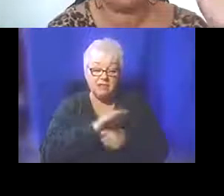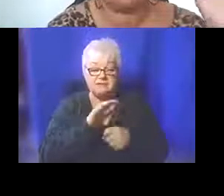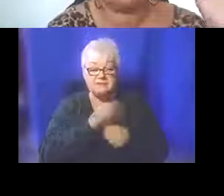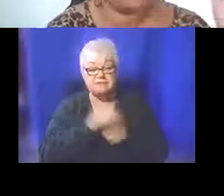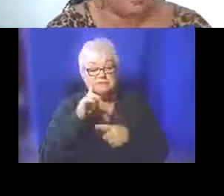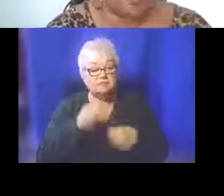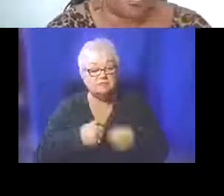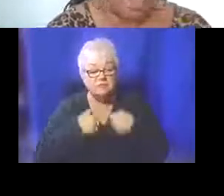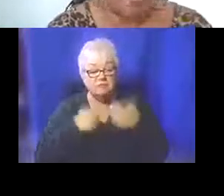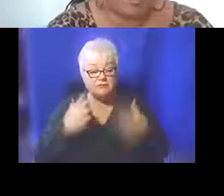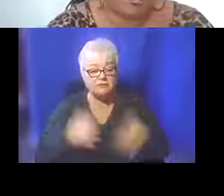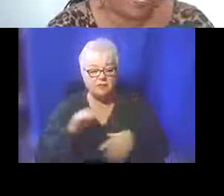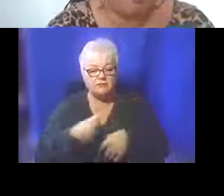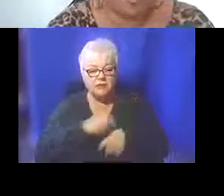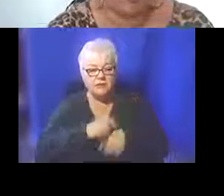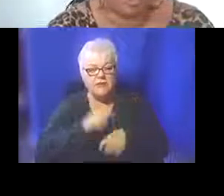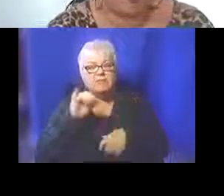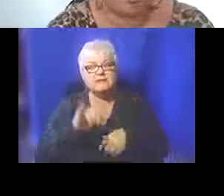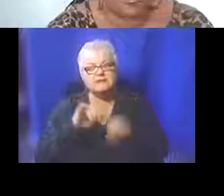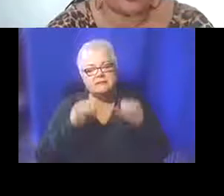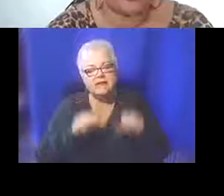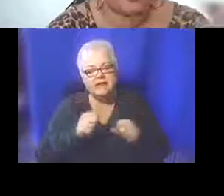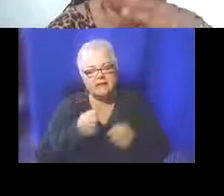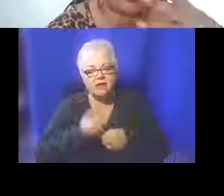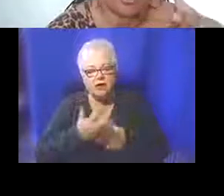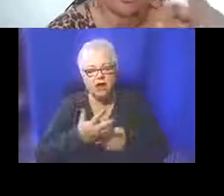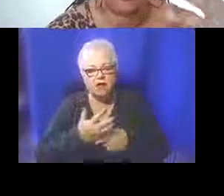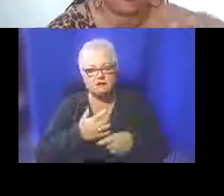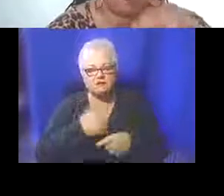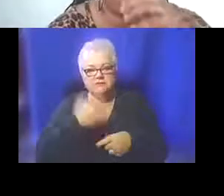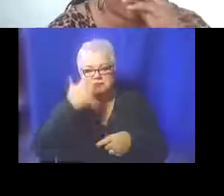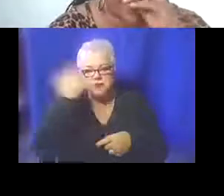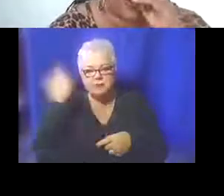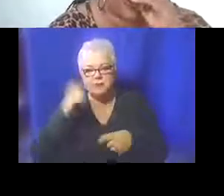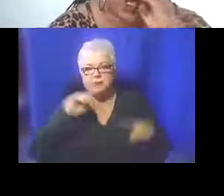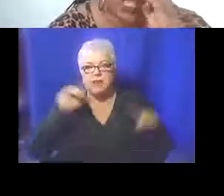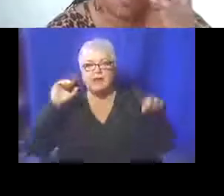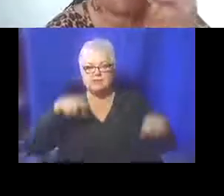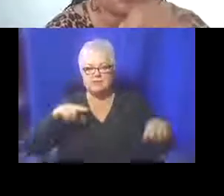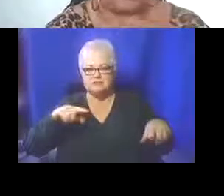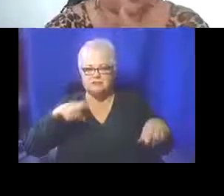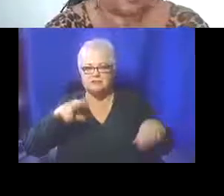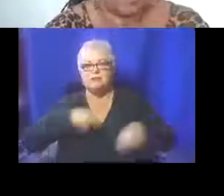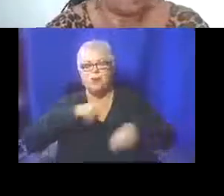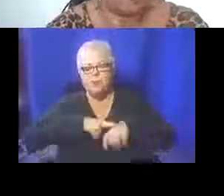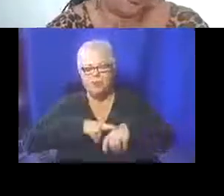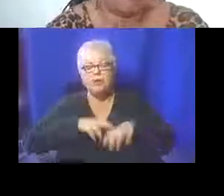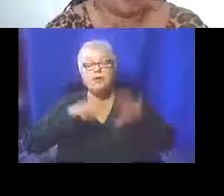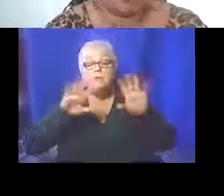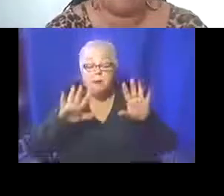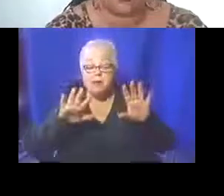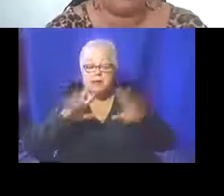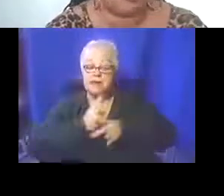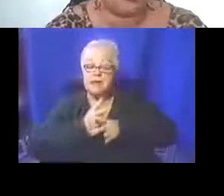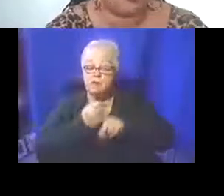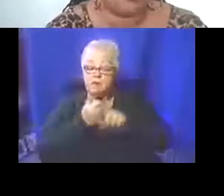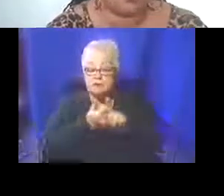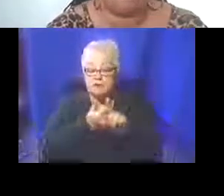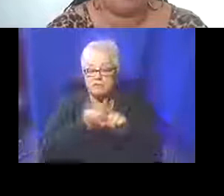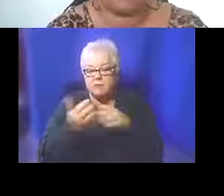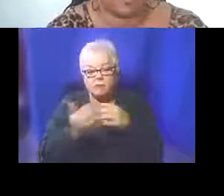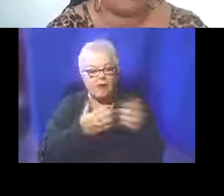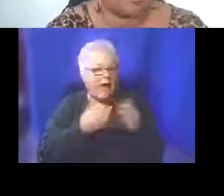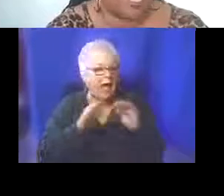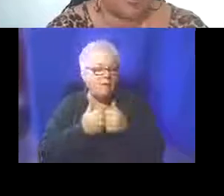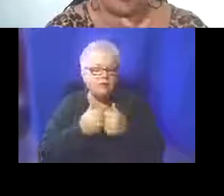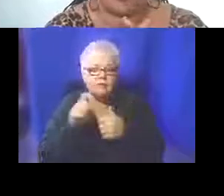time, this stuff, it can bring up trauma reactions. And it's normal, it's natural, but take care of yourself in whatever way you need to. So